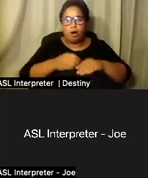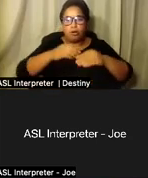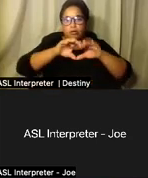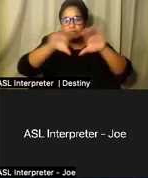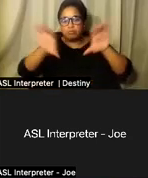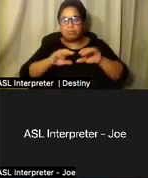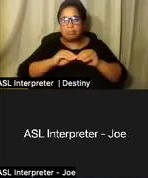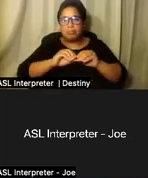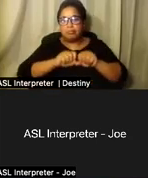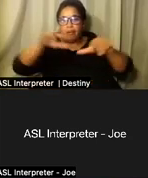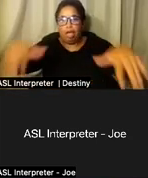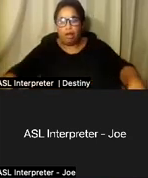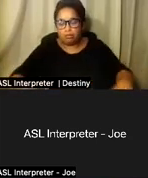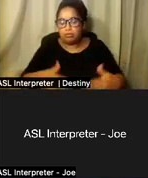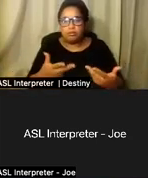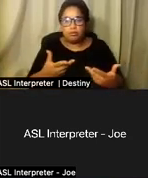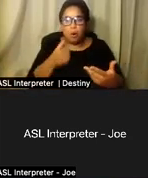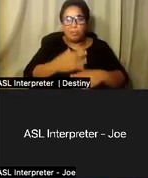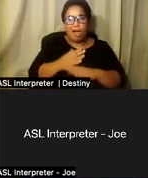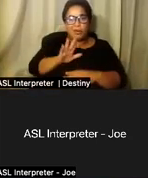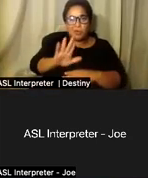your exit. And